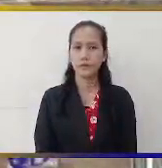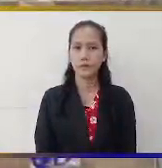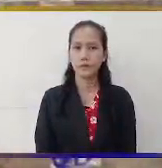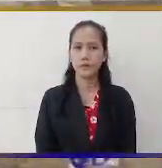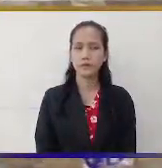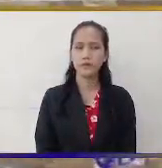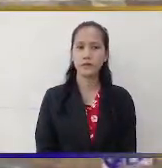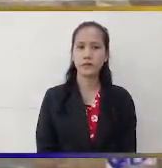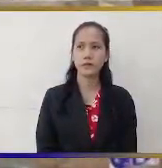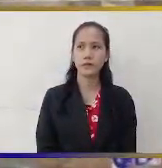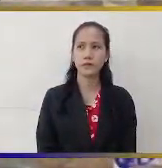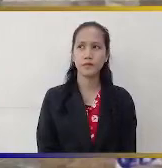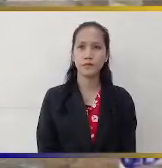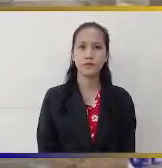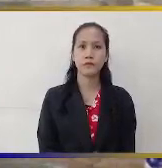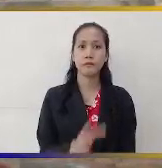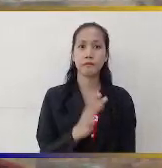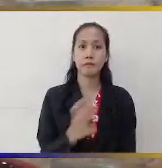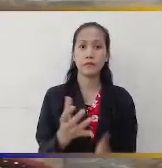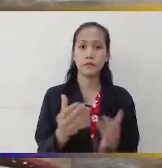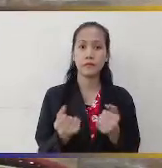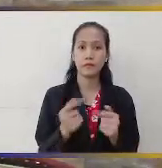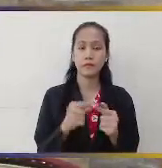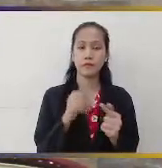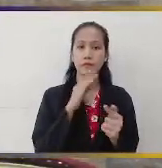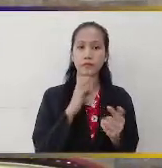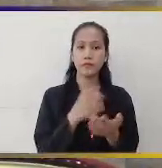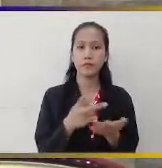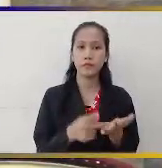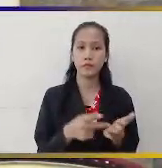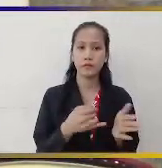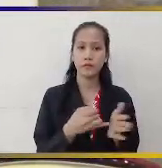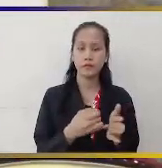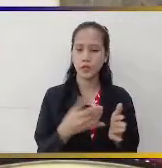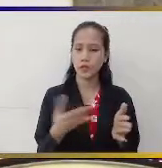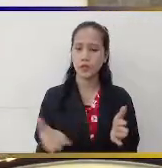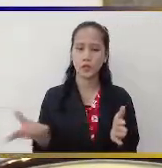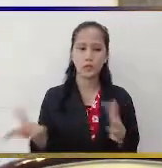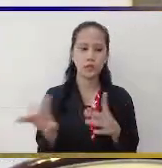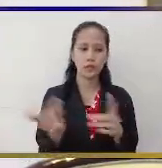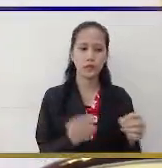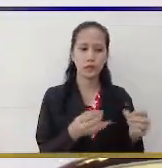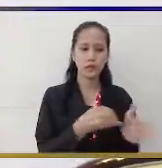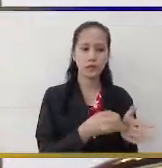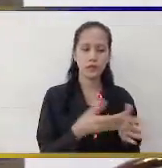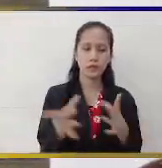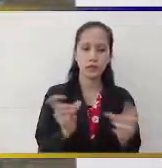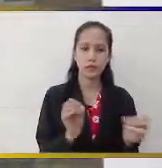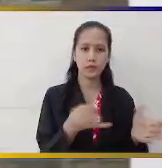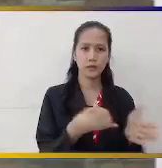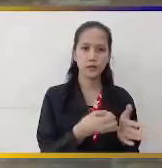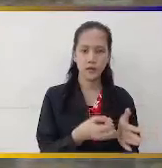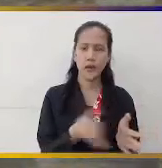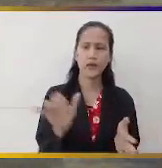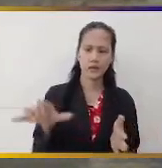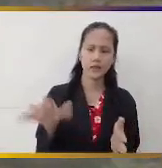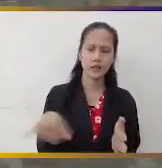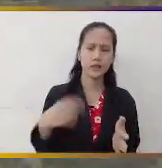Episcopal said, "Yeah, we'll do it." The Catholics, "Yeah, we'll do it." All the other denominations, "Yeah, we'll do